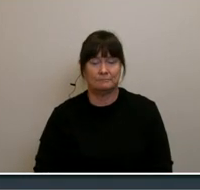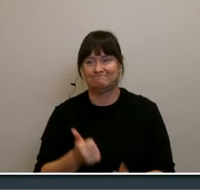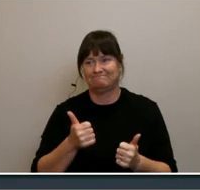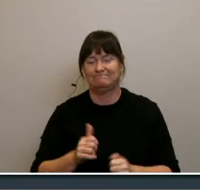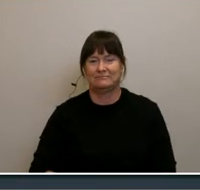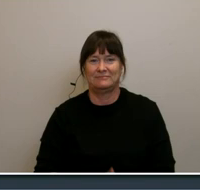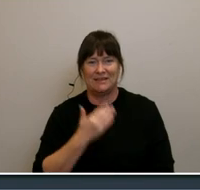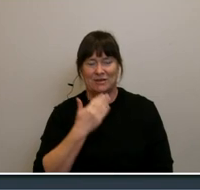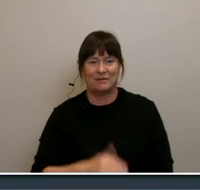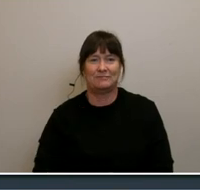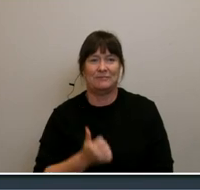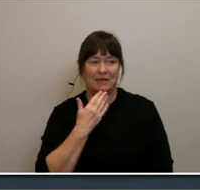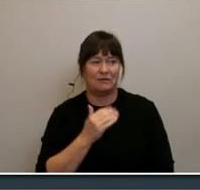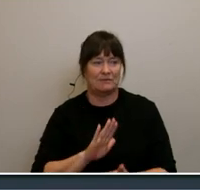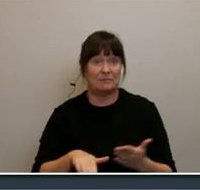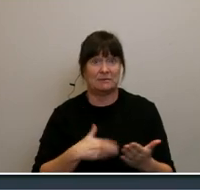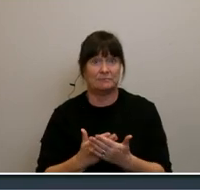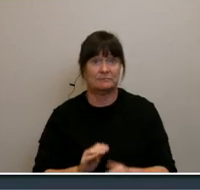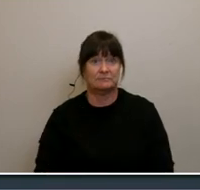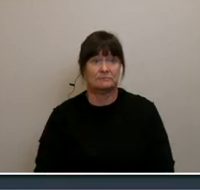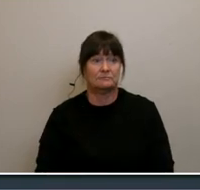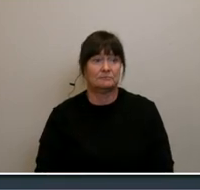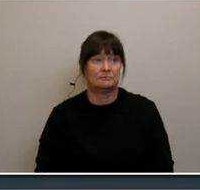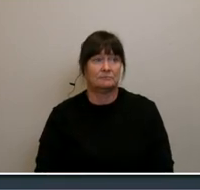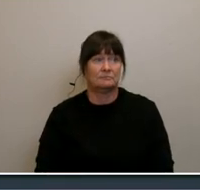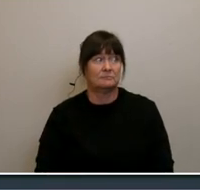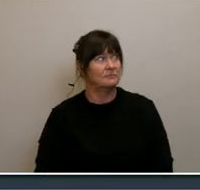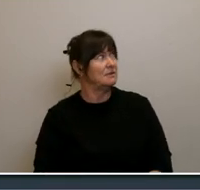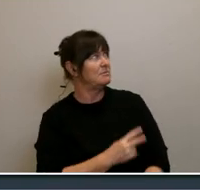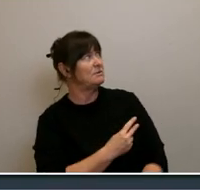Good. Thank you. Thank you for your submission.